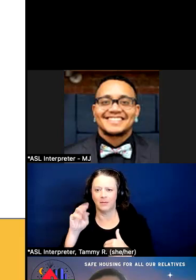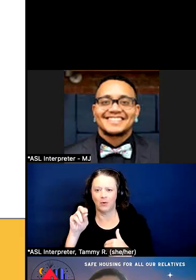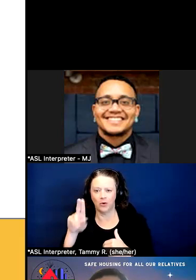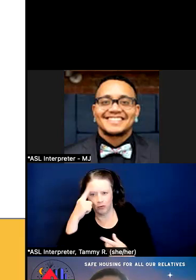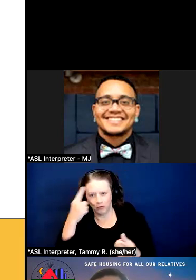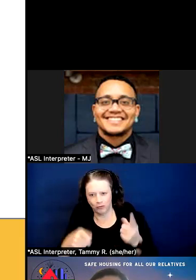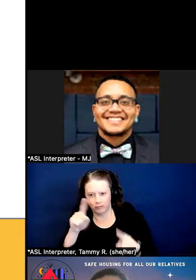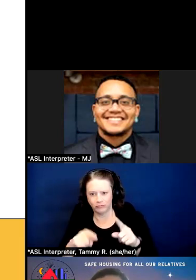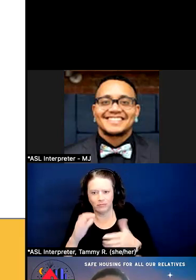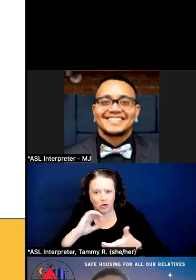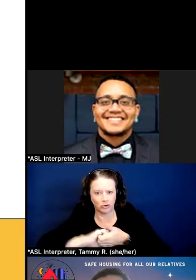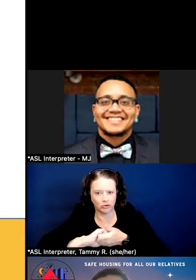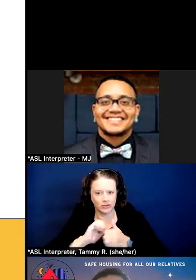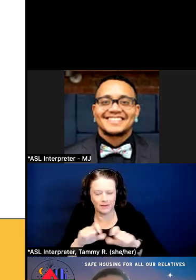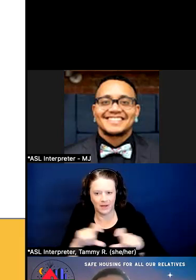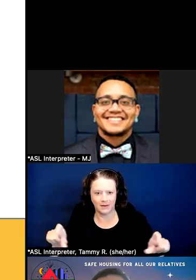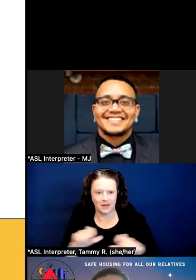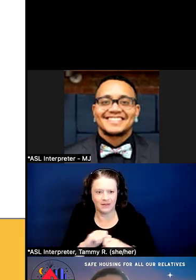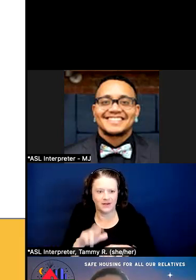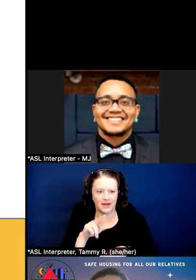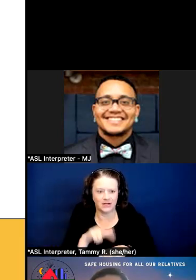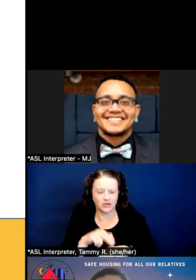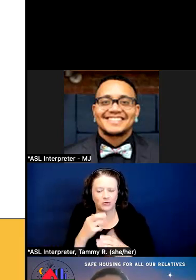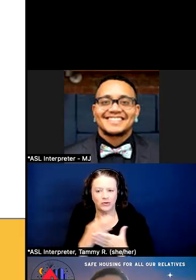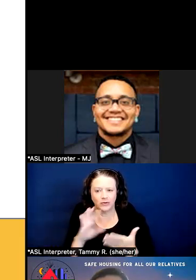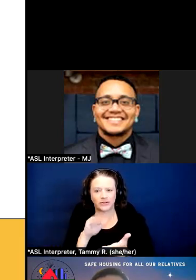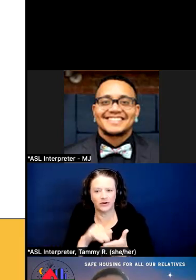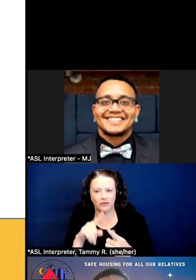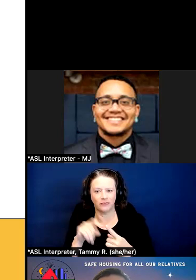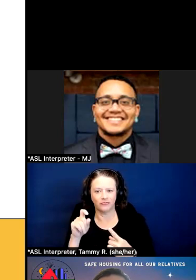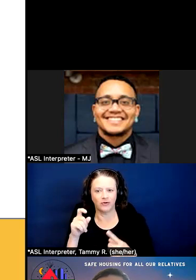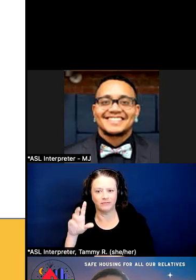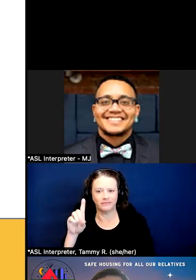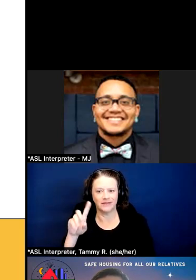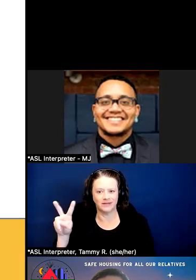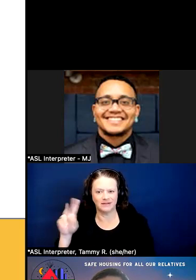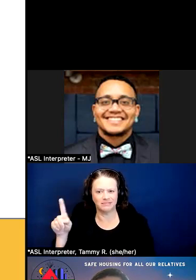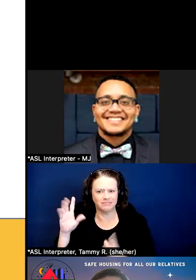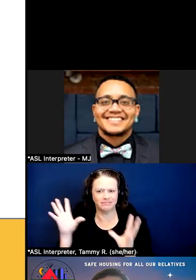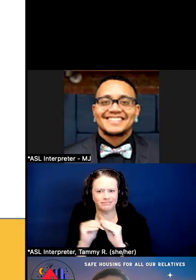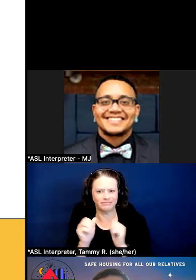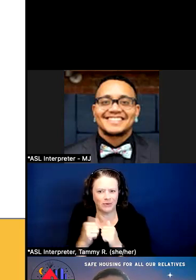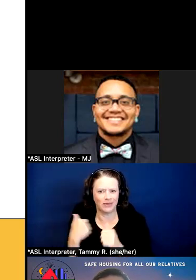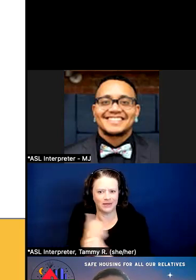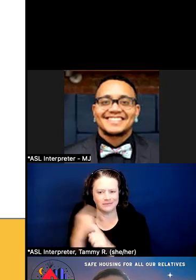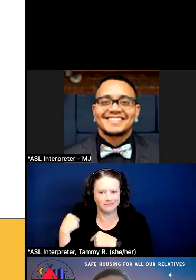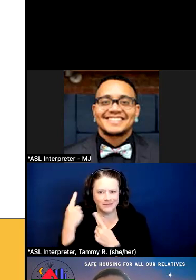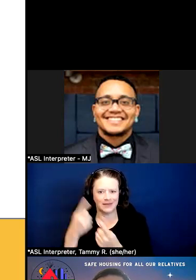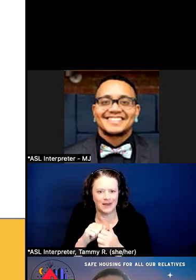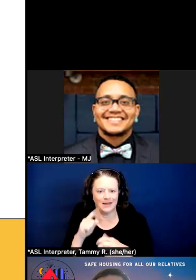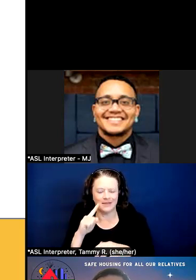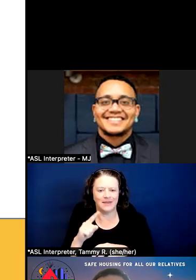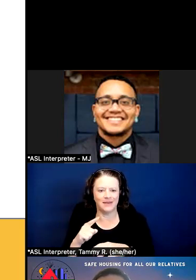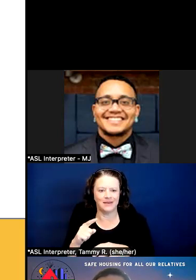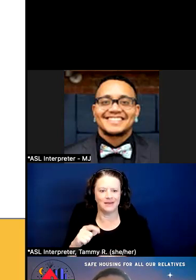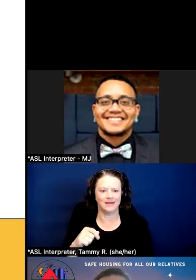National Resource Center on Domestic Violence has been with us really since the very beginning, as has the Alaska Native Women's Resource Center and the Strong